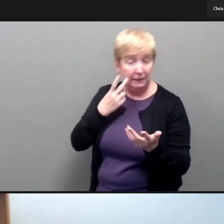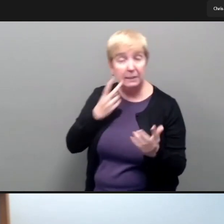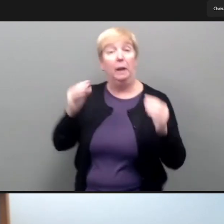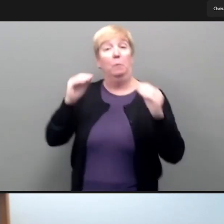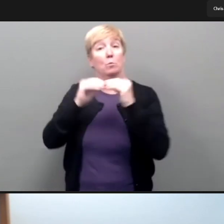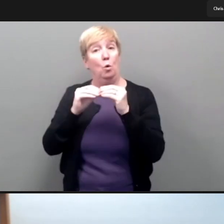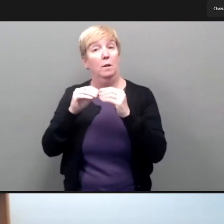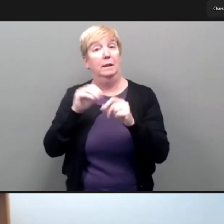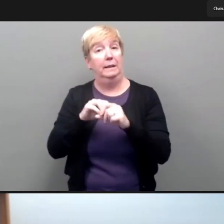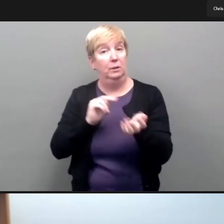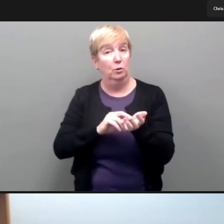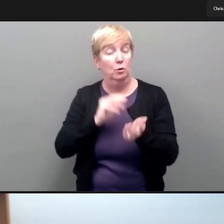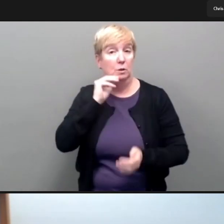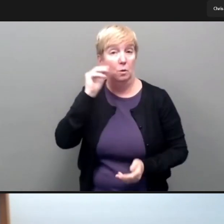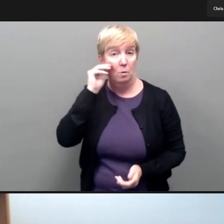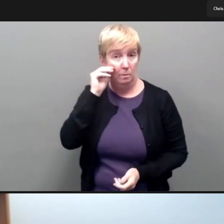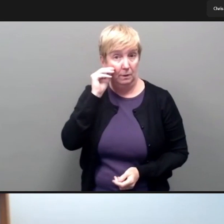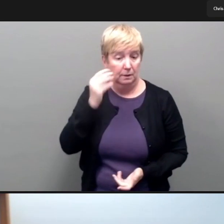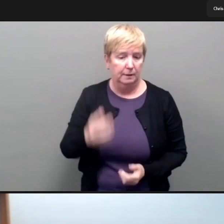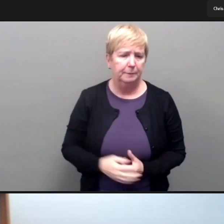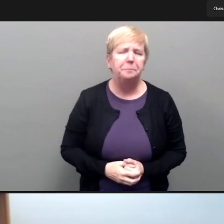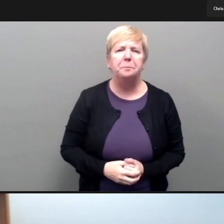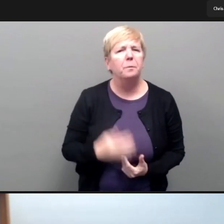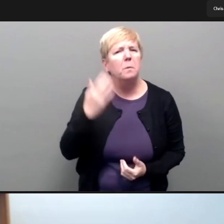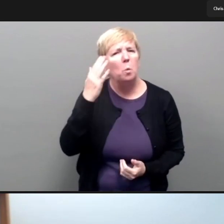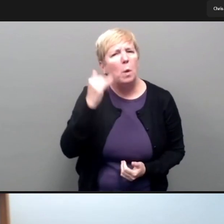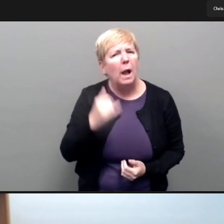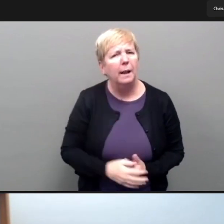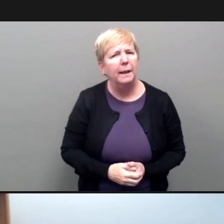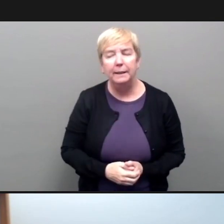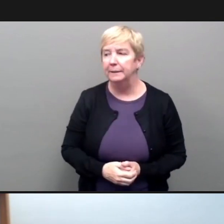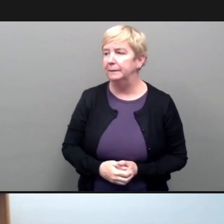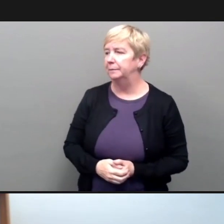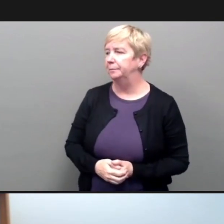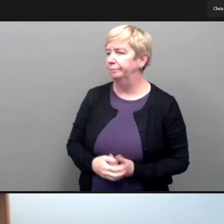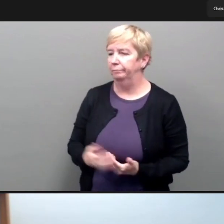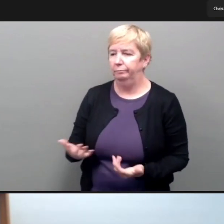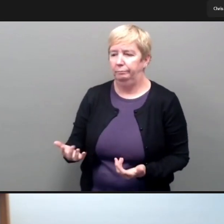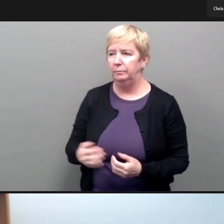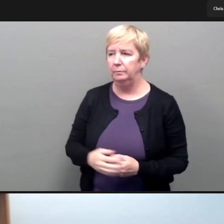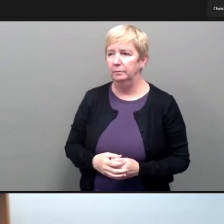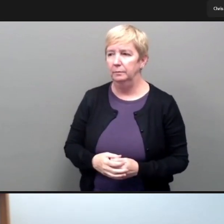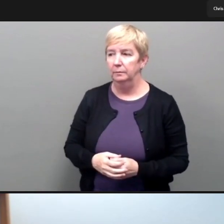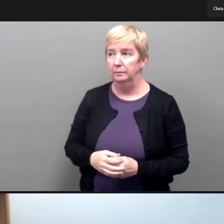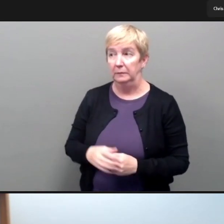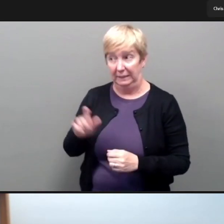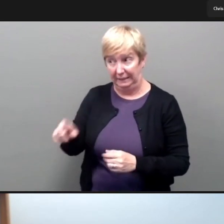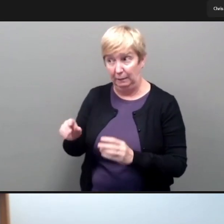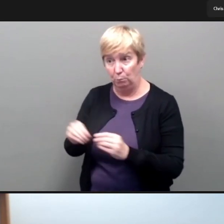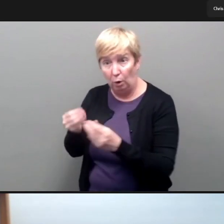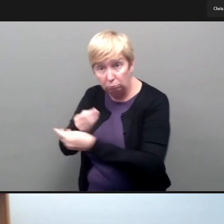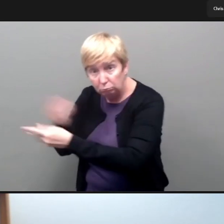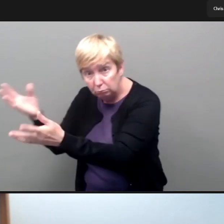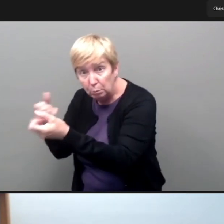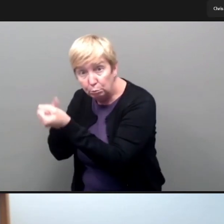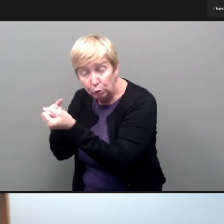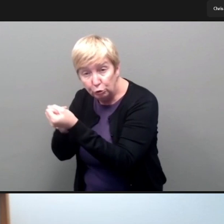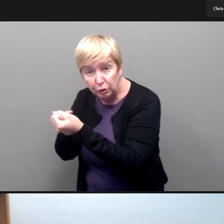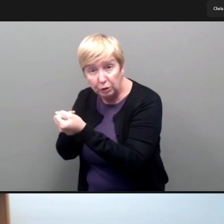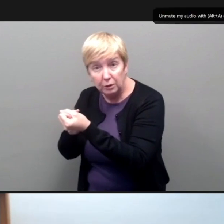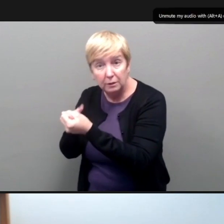right now? And maybe why is there such a surge? Is the push really to get more boosters out there?